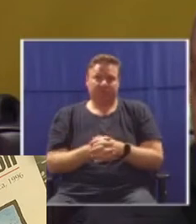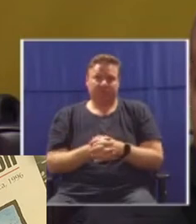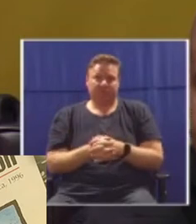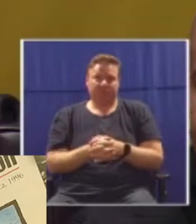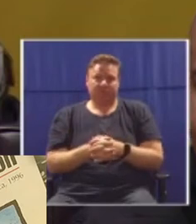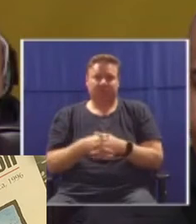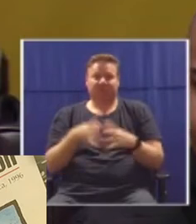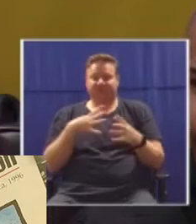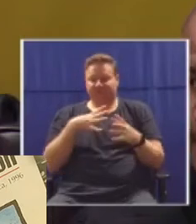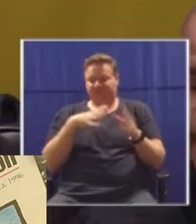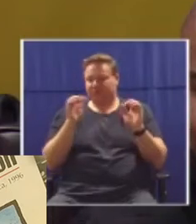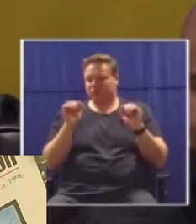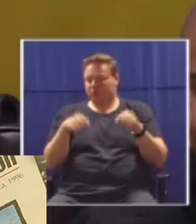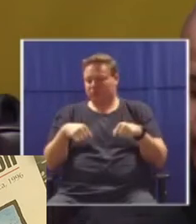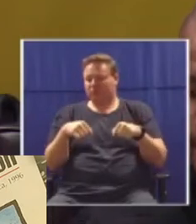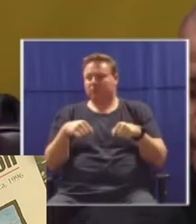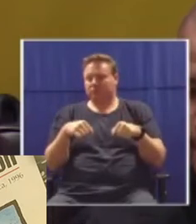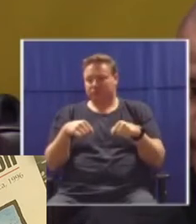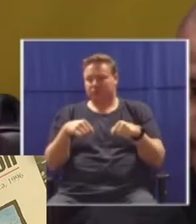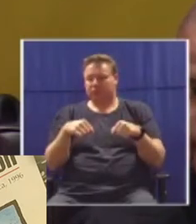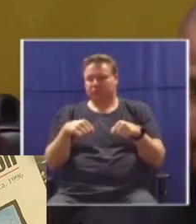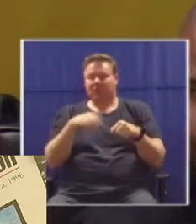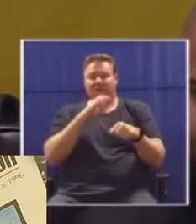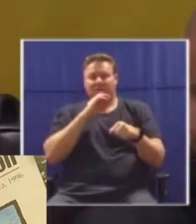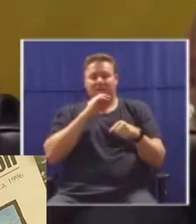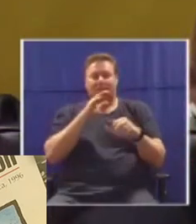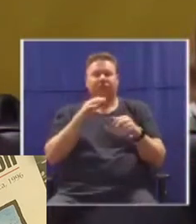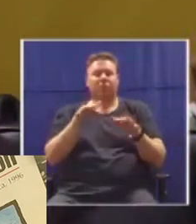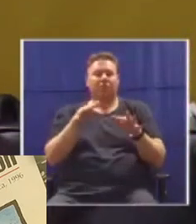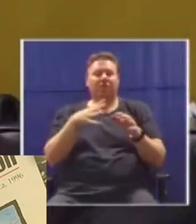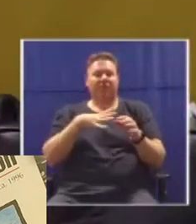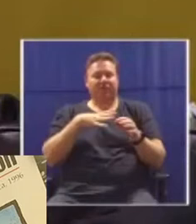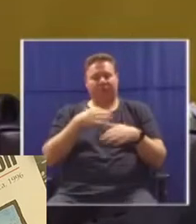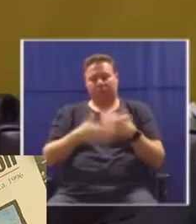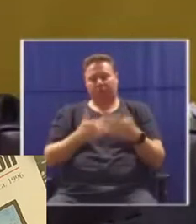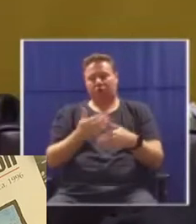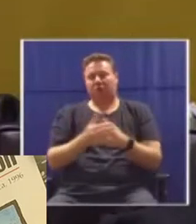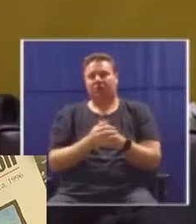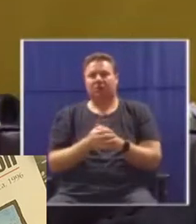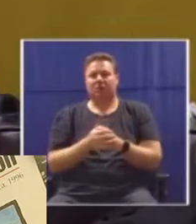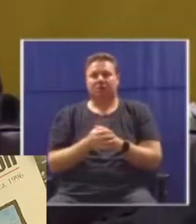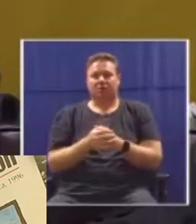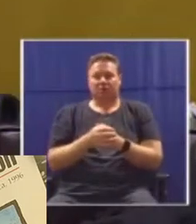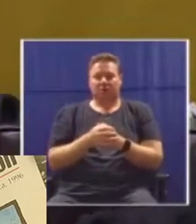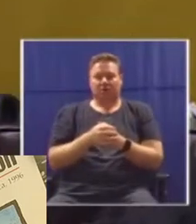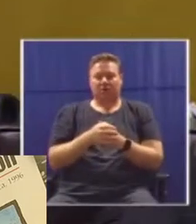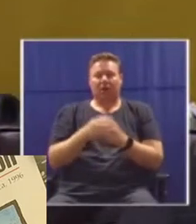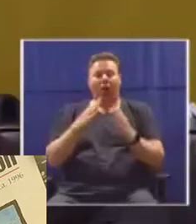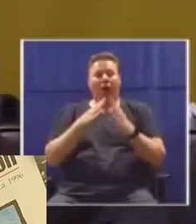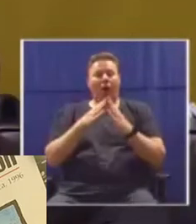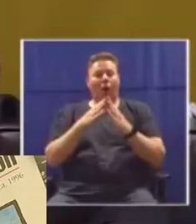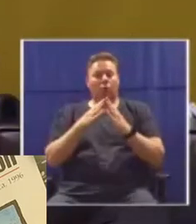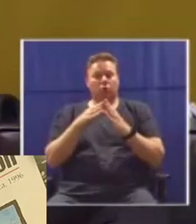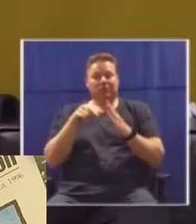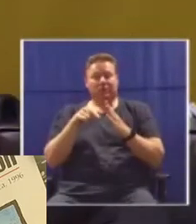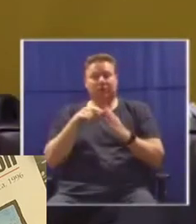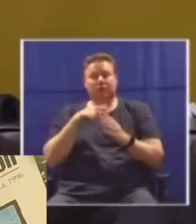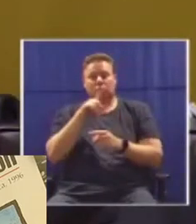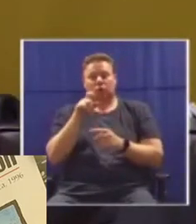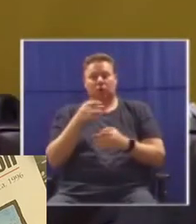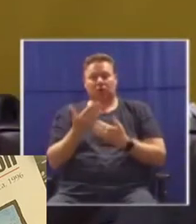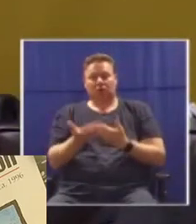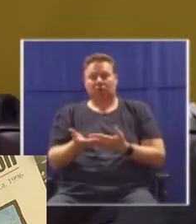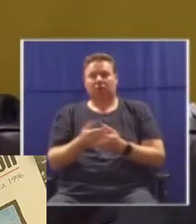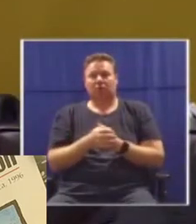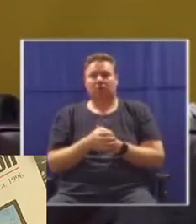Having confirmed that we have the requisite quorum, we will now proceed. The question before the House is that the